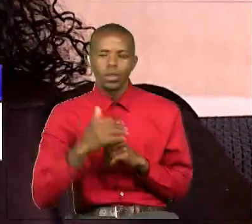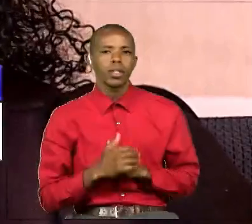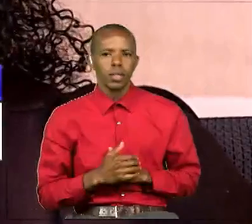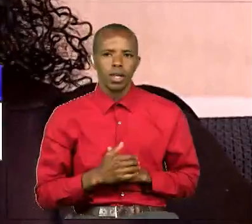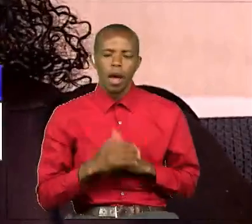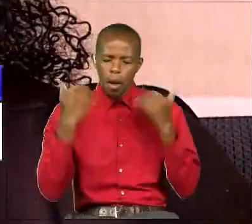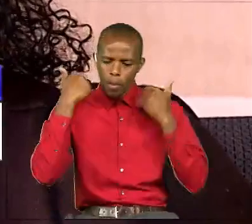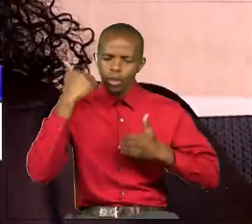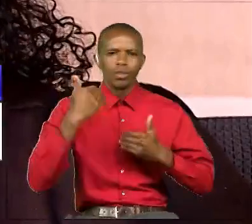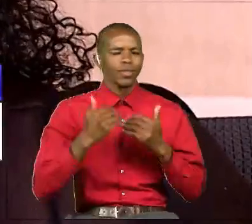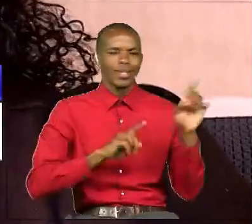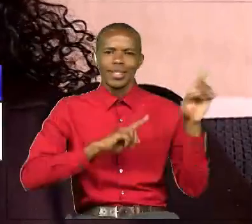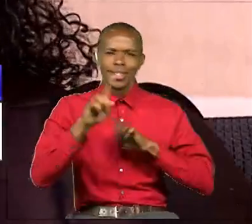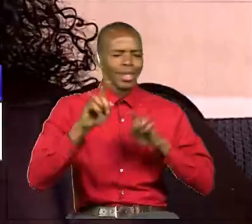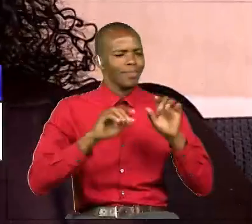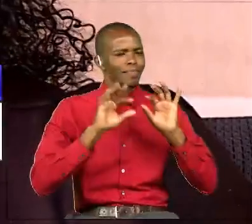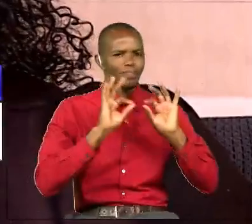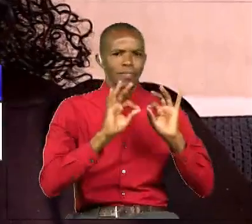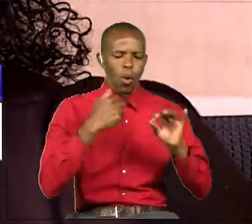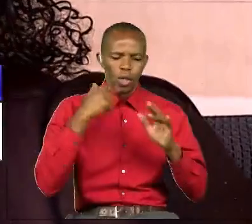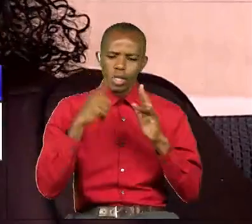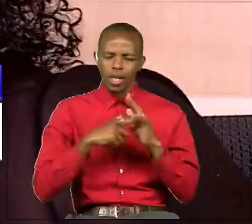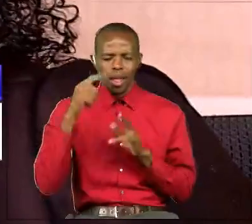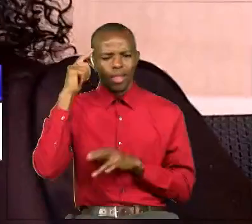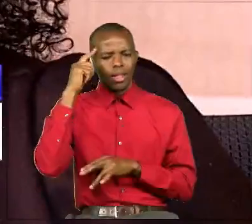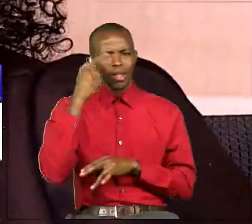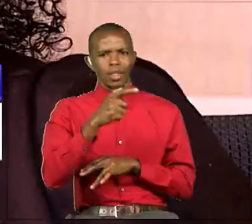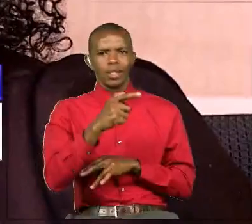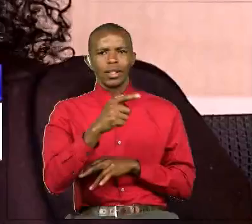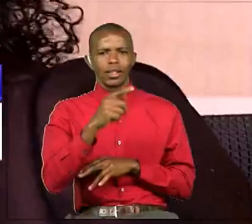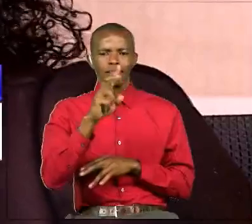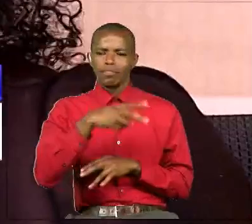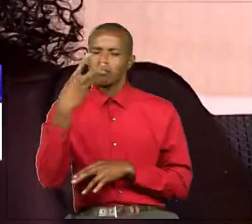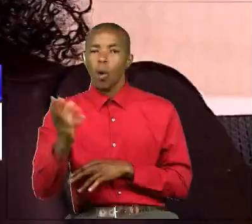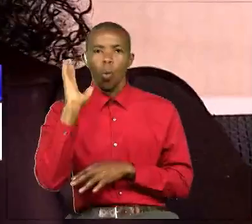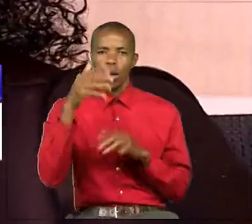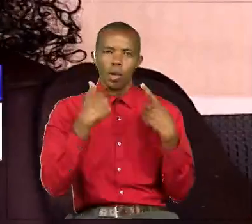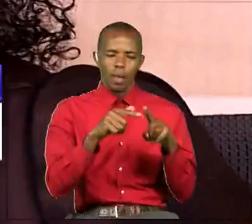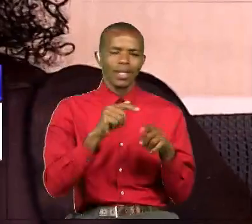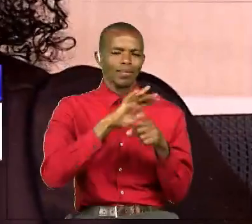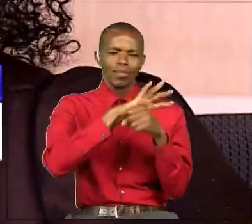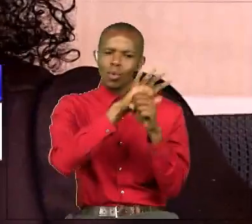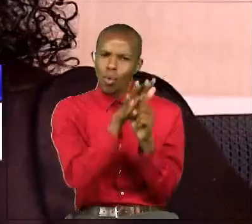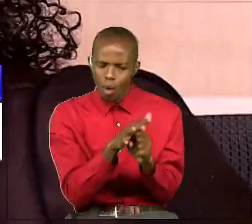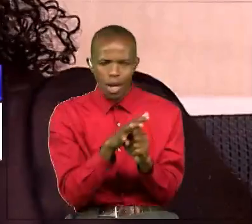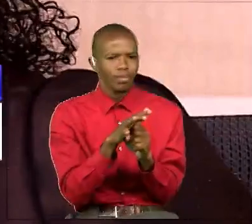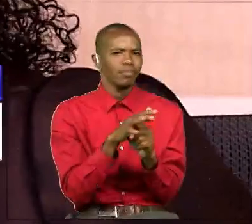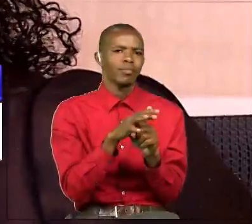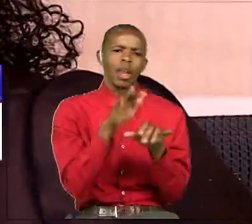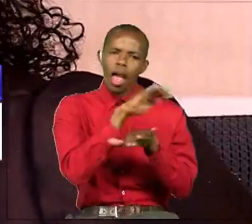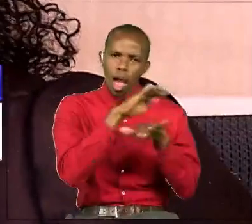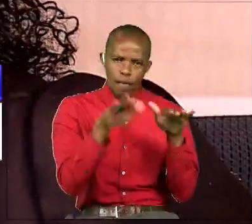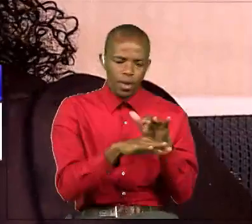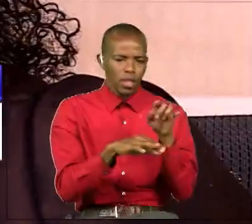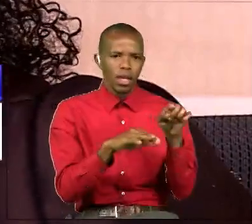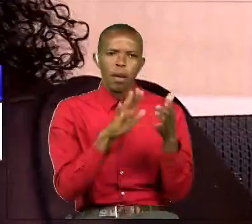really exciting journey. So when we started out, we thought this was going to be a franchise. But given the pandemic, COVID and everything, it ended up being